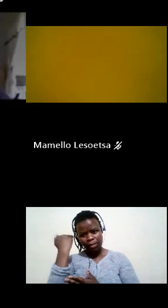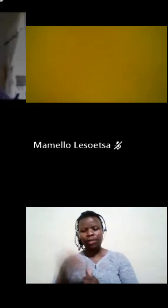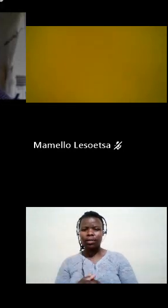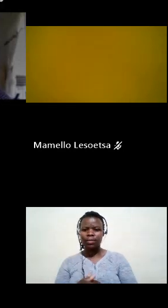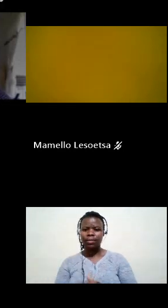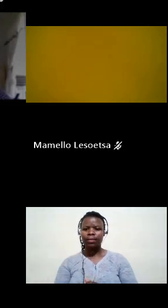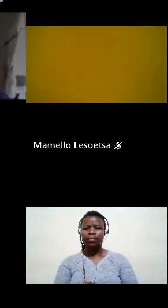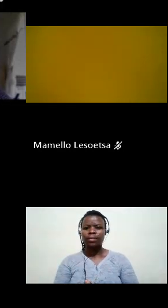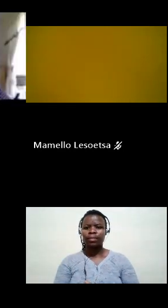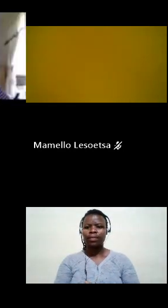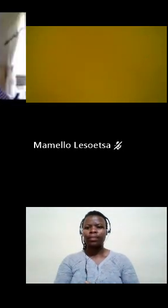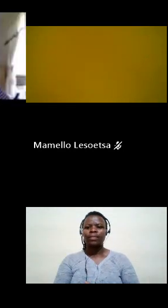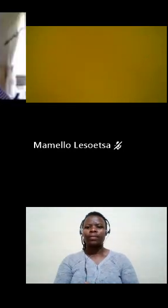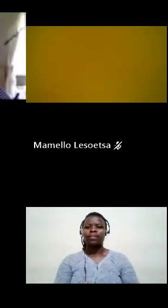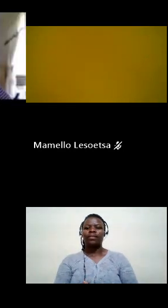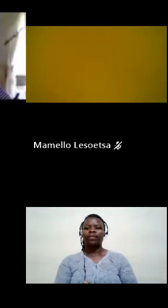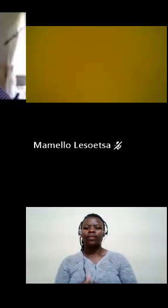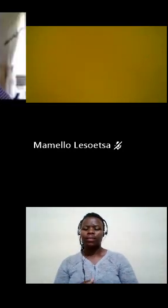Presentation.